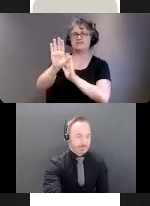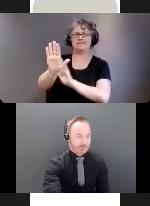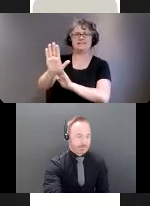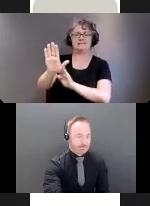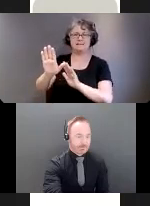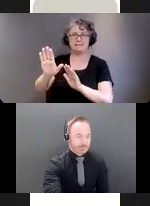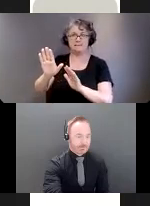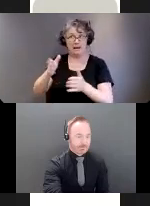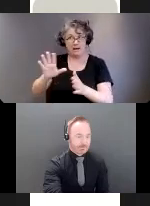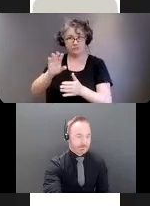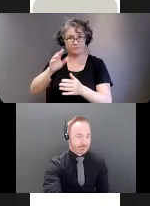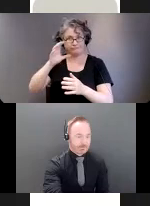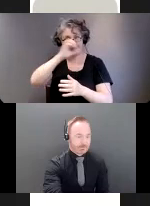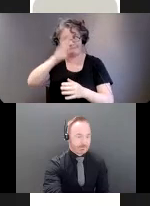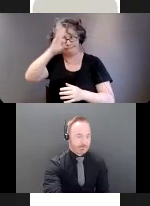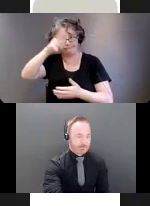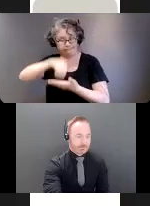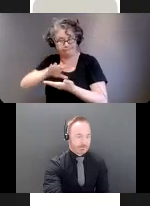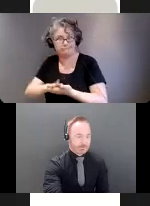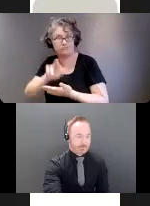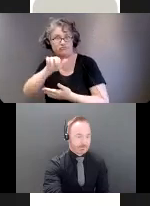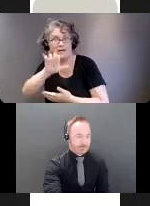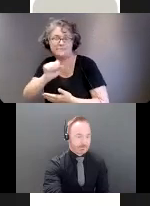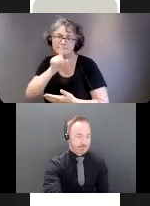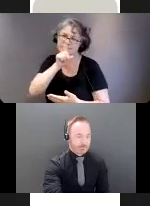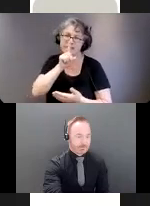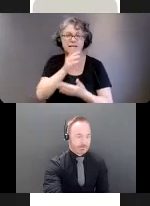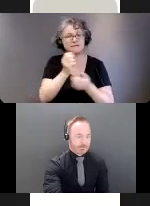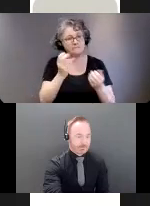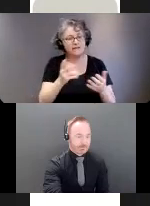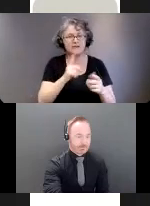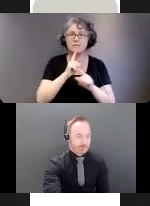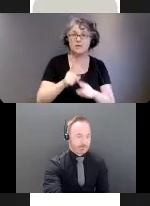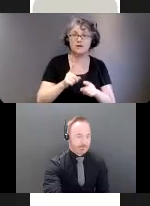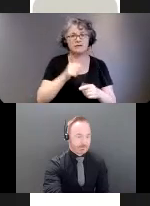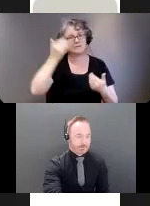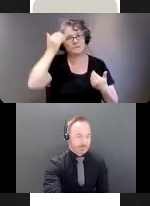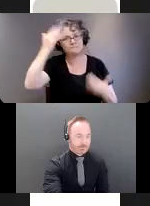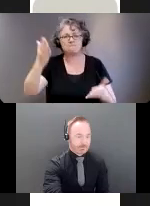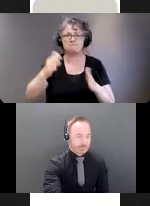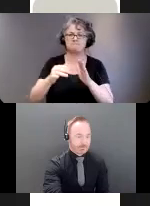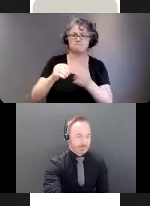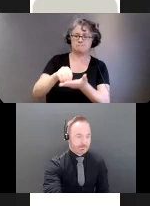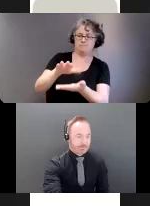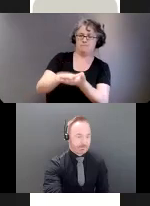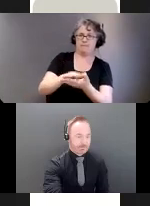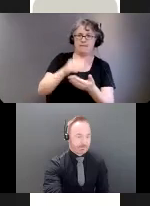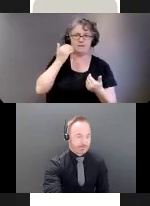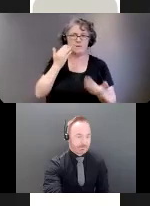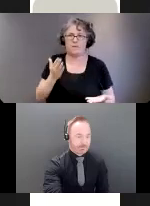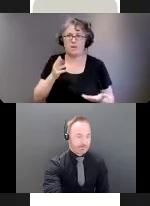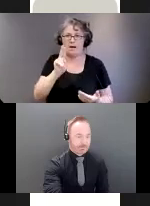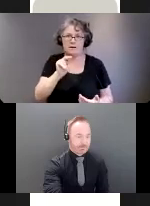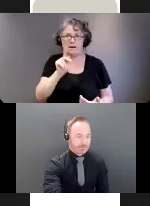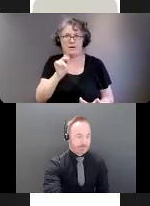And there's a large number of cases in which the victim's race is coded as unknown. And we include that lens and that information in each of our